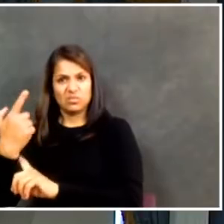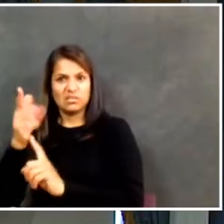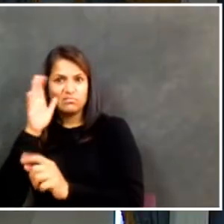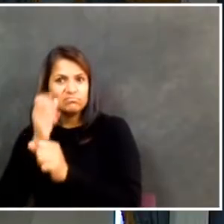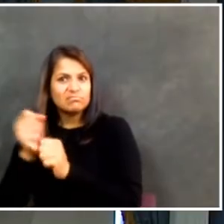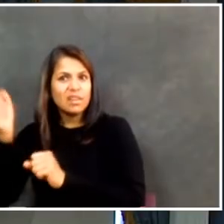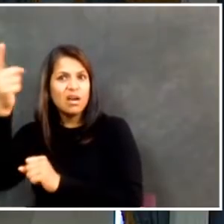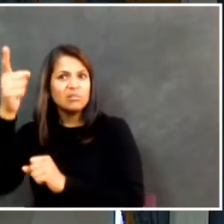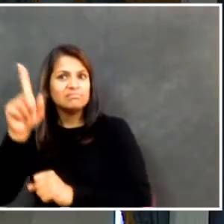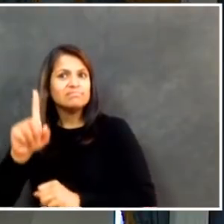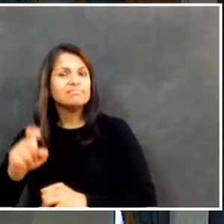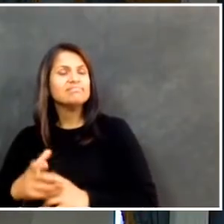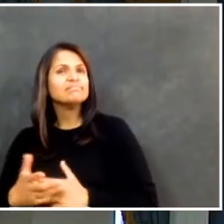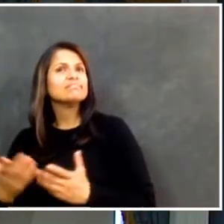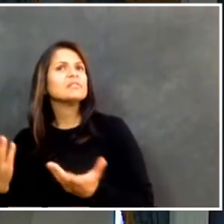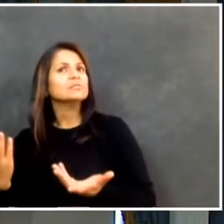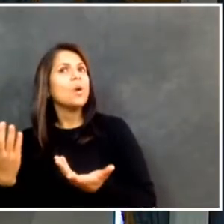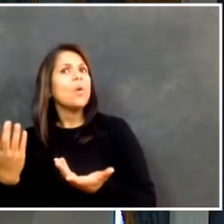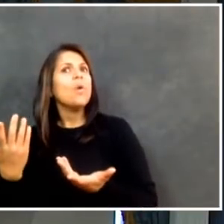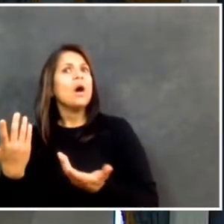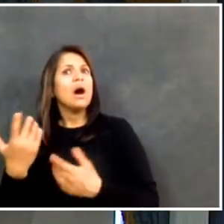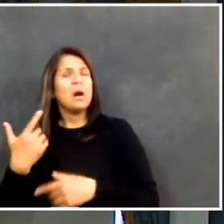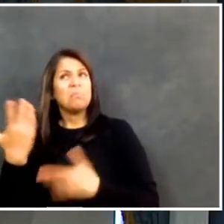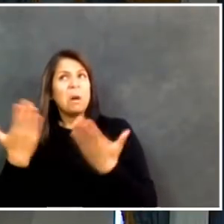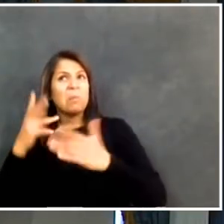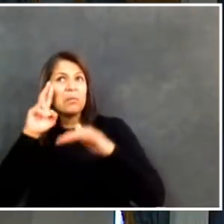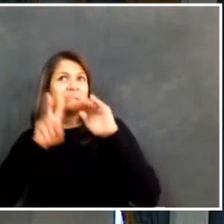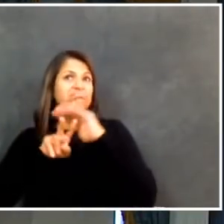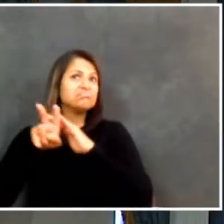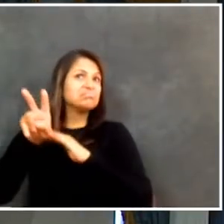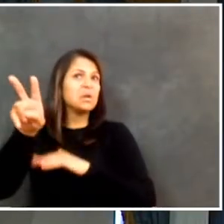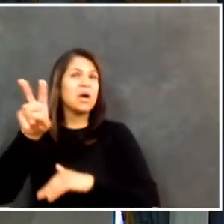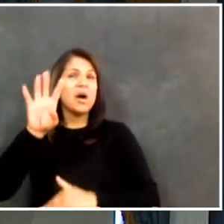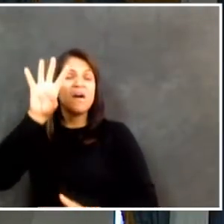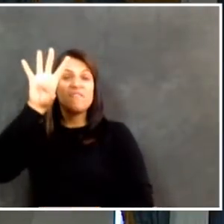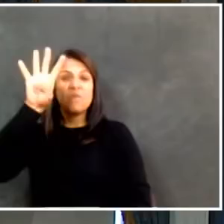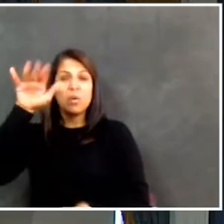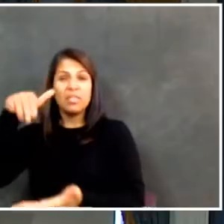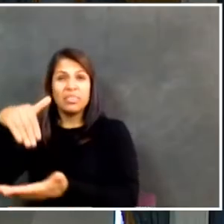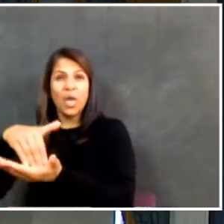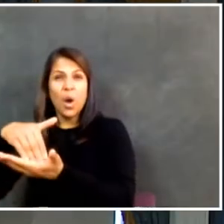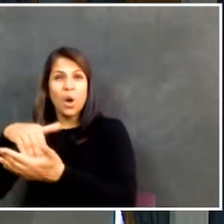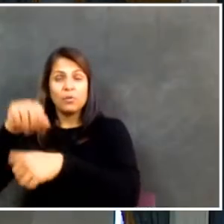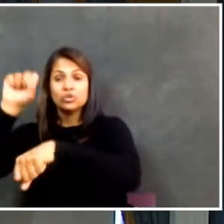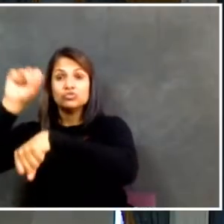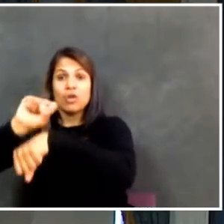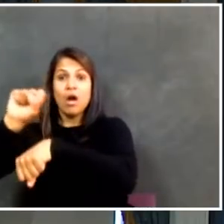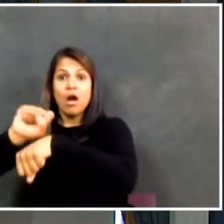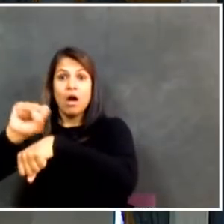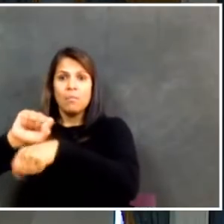jobs lost, including a gigantic number just in this quarter.